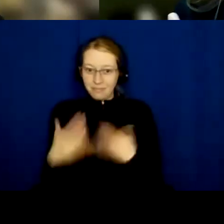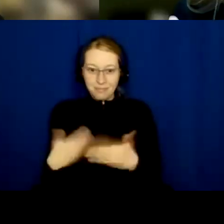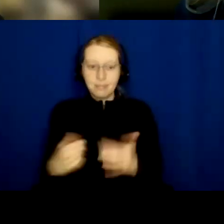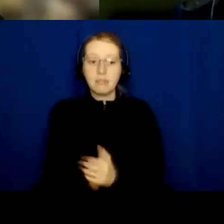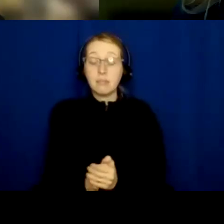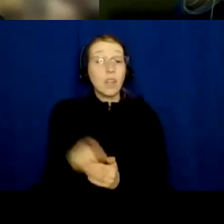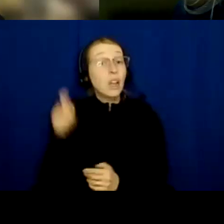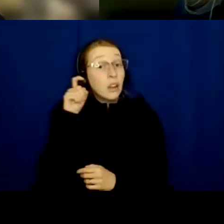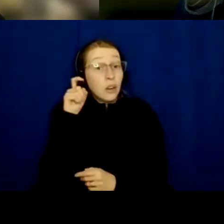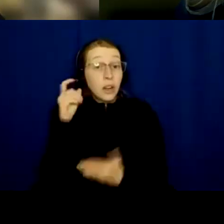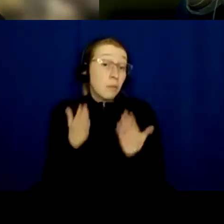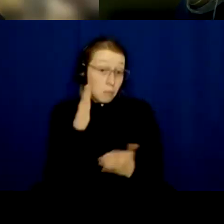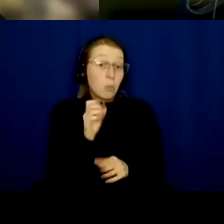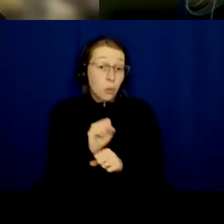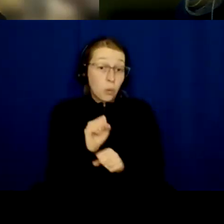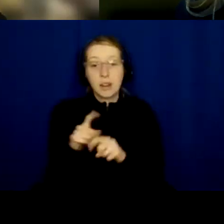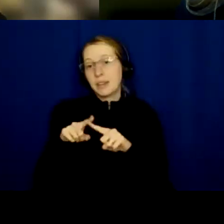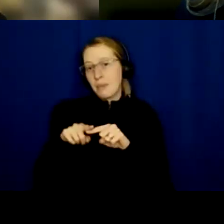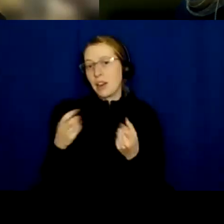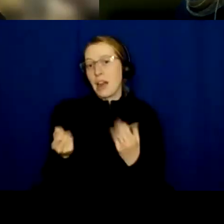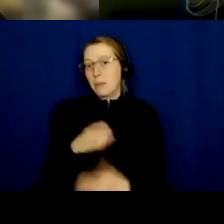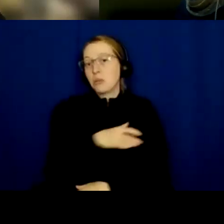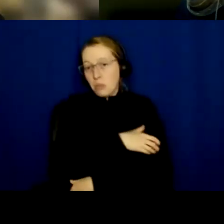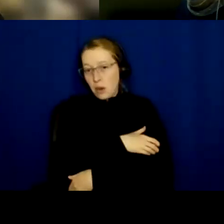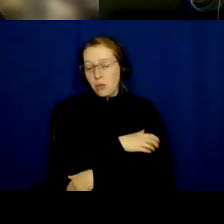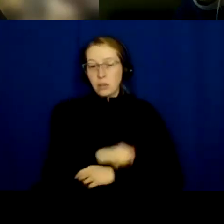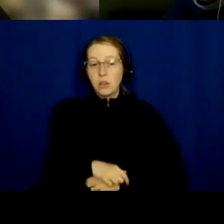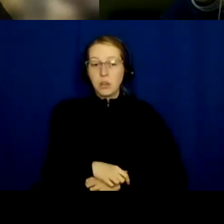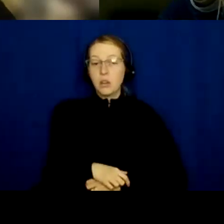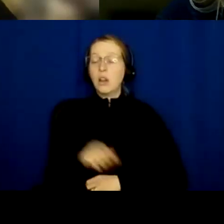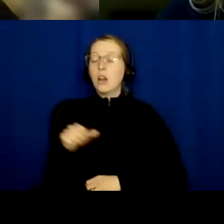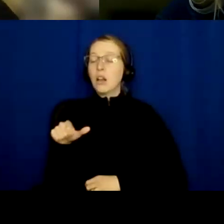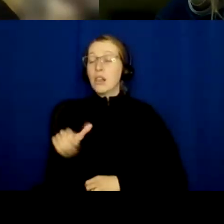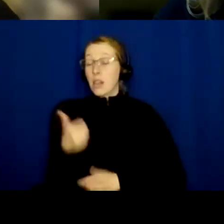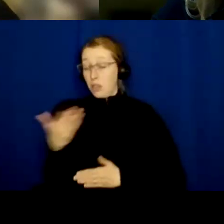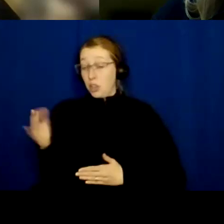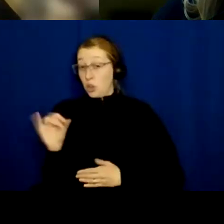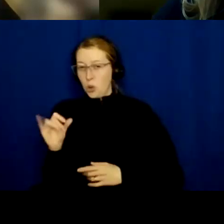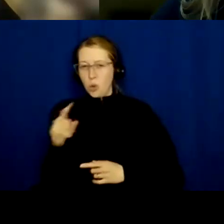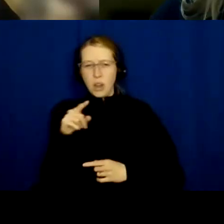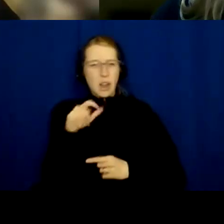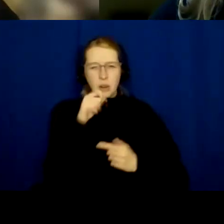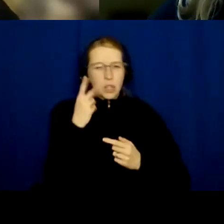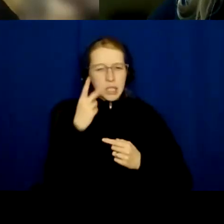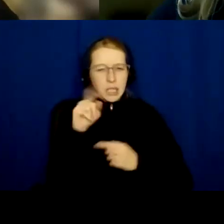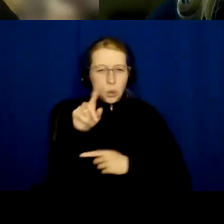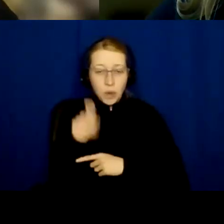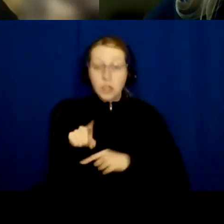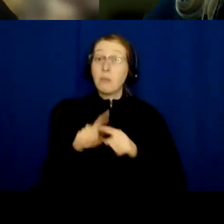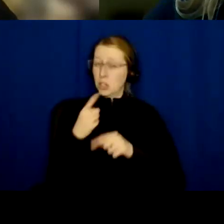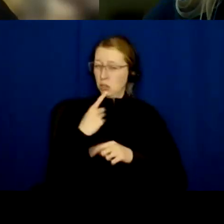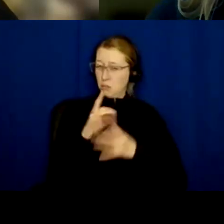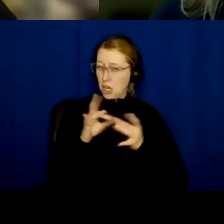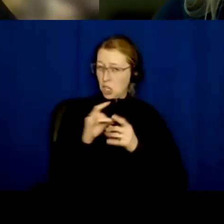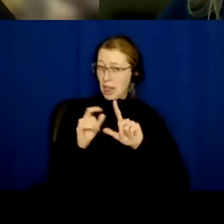depending on the power. The other thing that comes to mind, and because your left ear, I don't see the question, but the left ear was